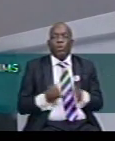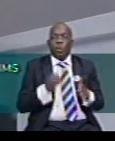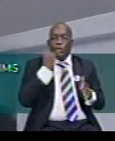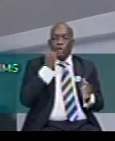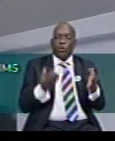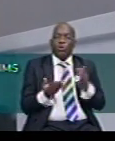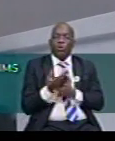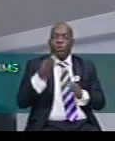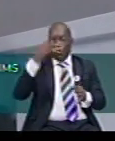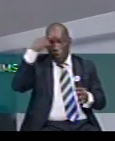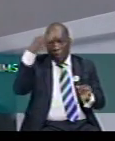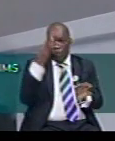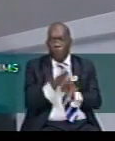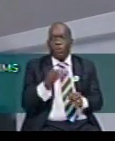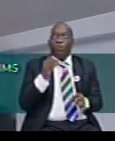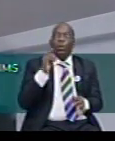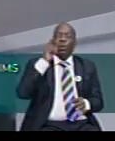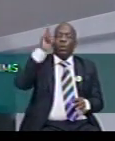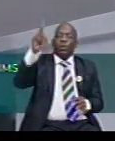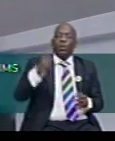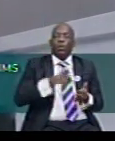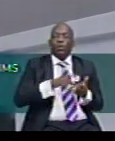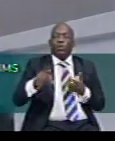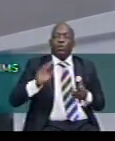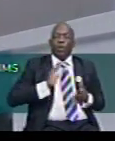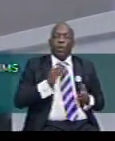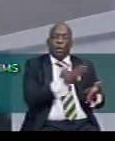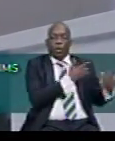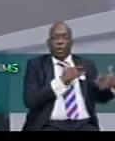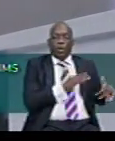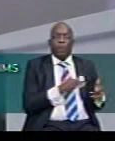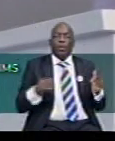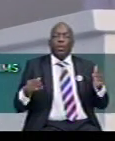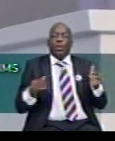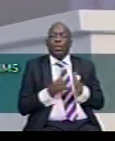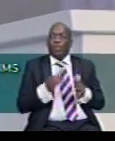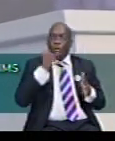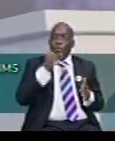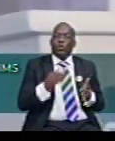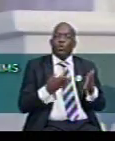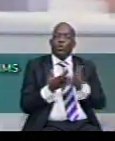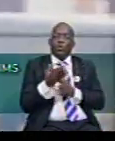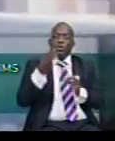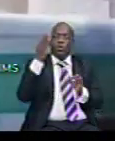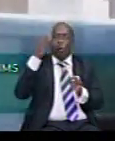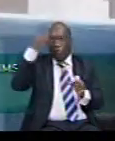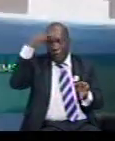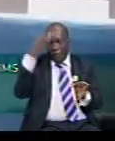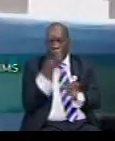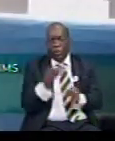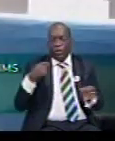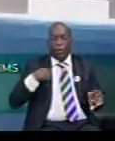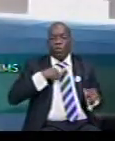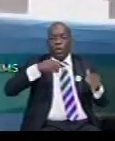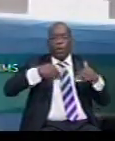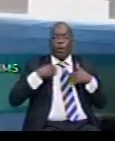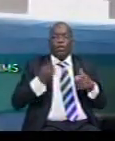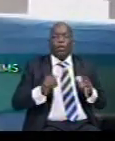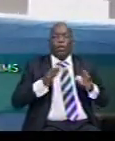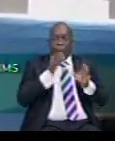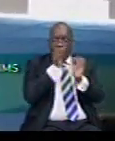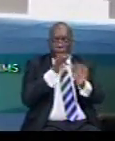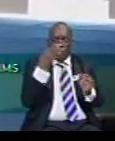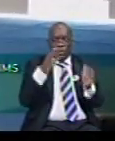our hearts and he sanctifies us. It is through faith we have the blessing of Abraham. It is